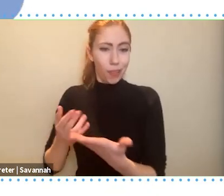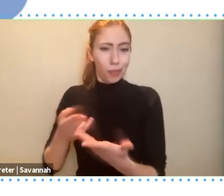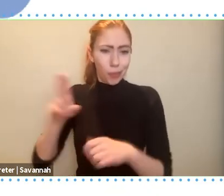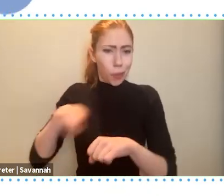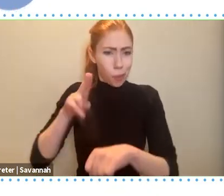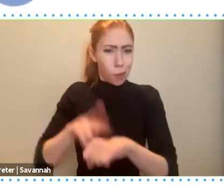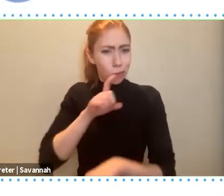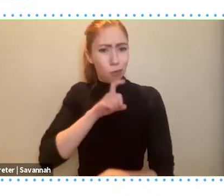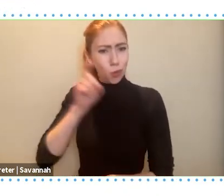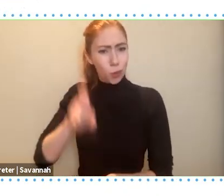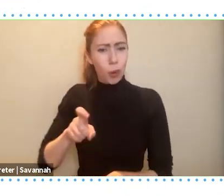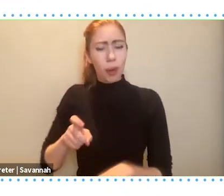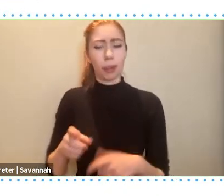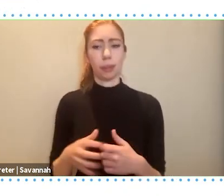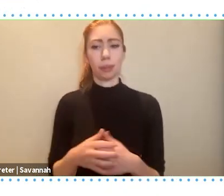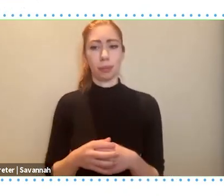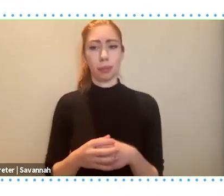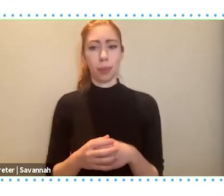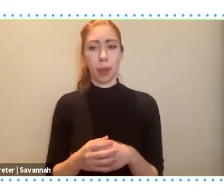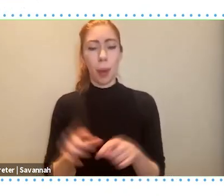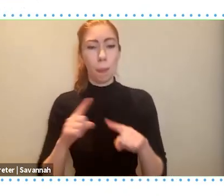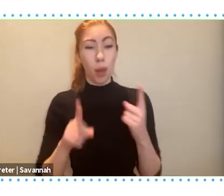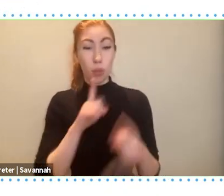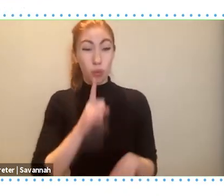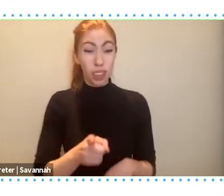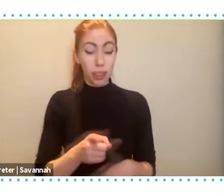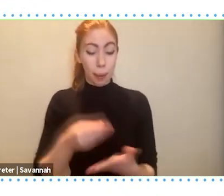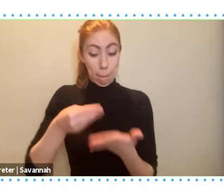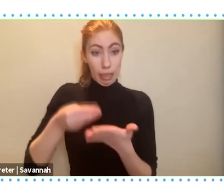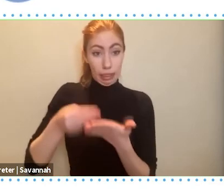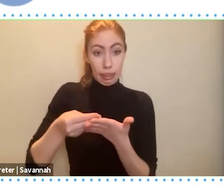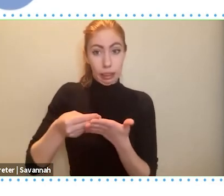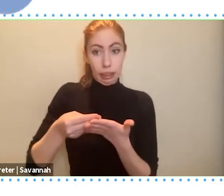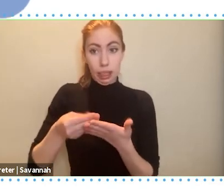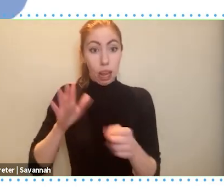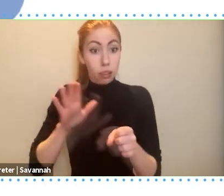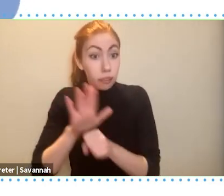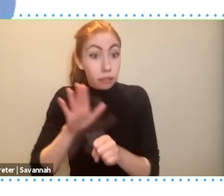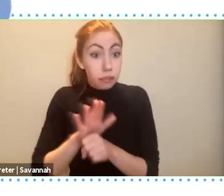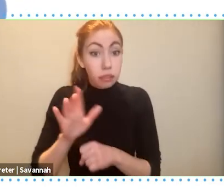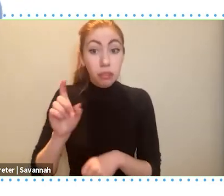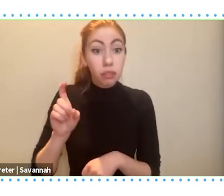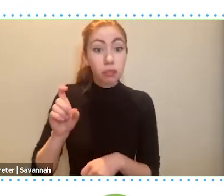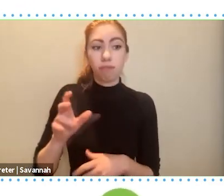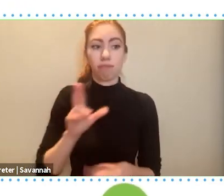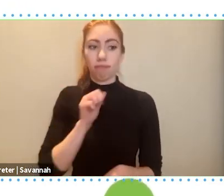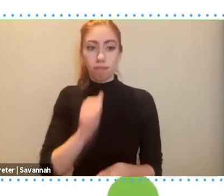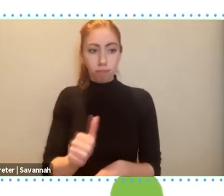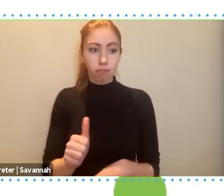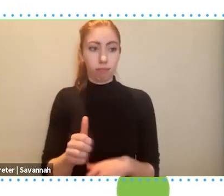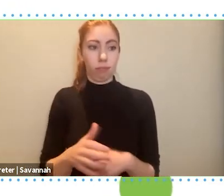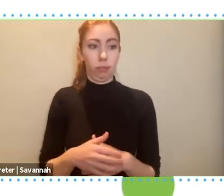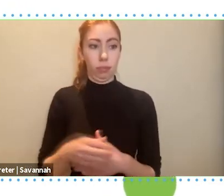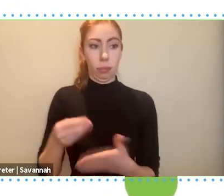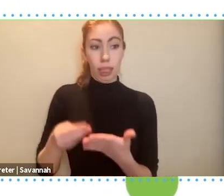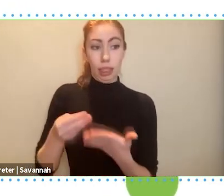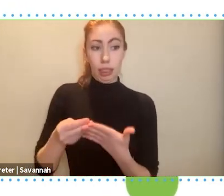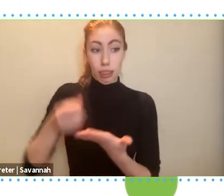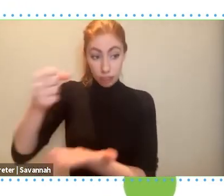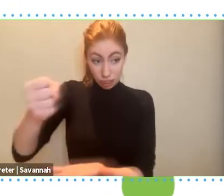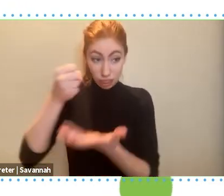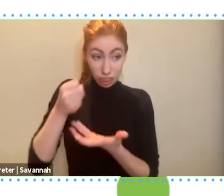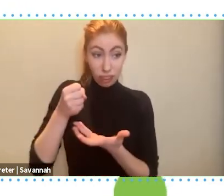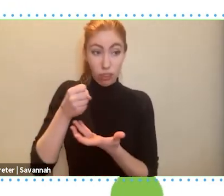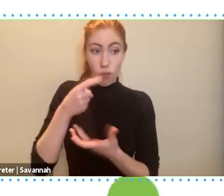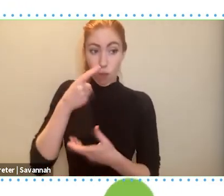coming in, and this one can't pay for that, and that one can't pay for that, and this is only a project, and this is it is a